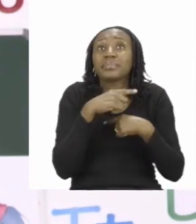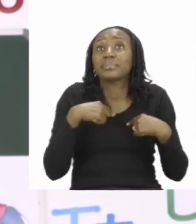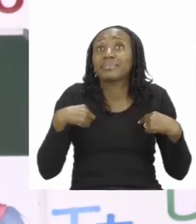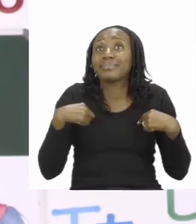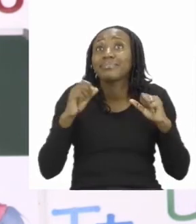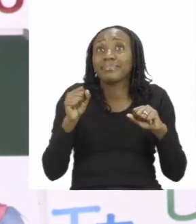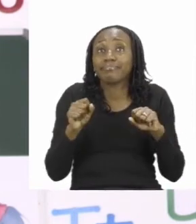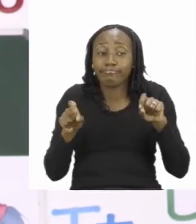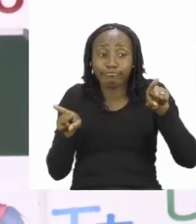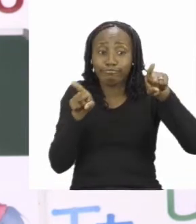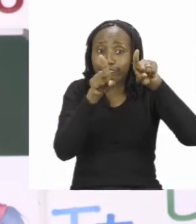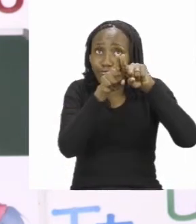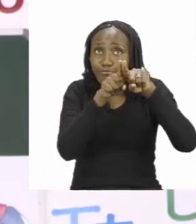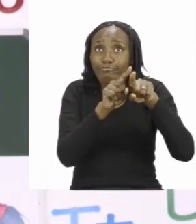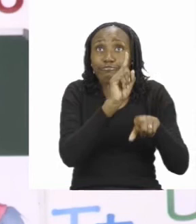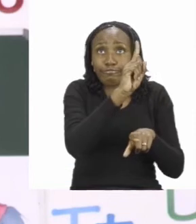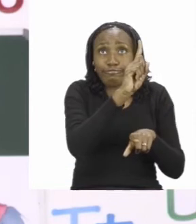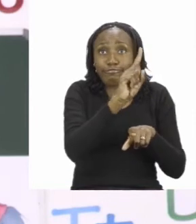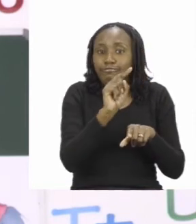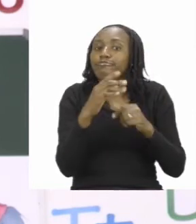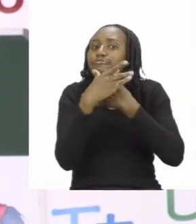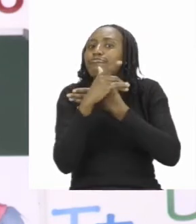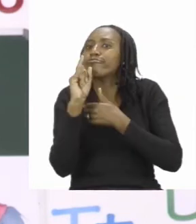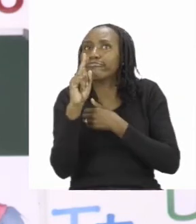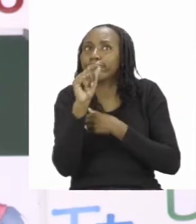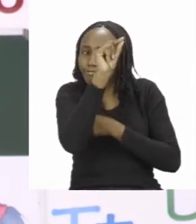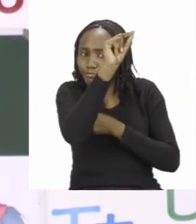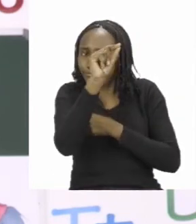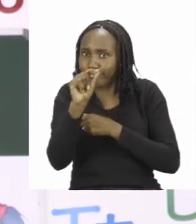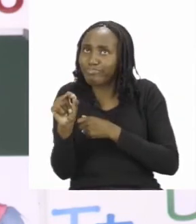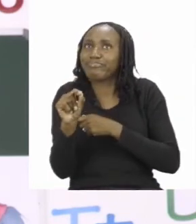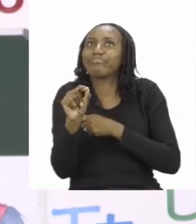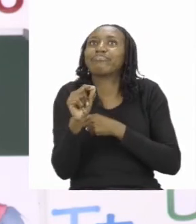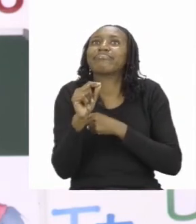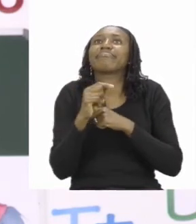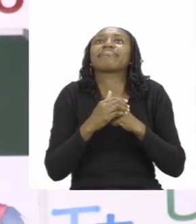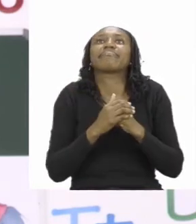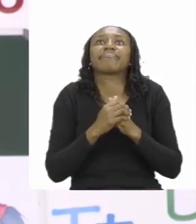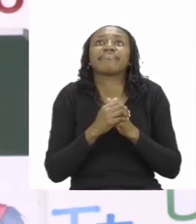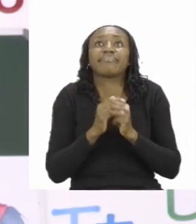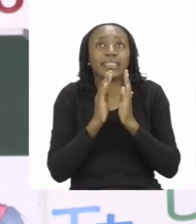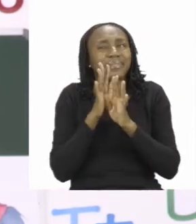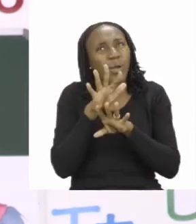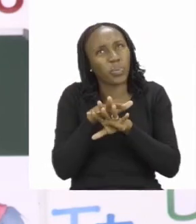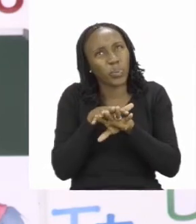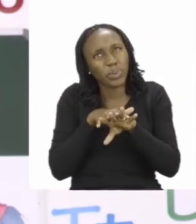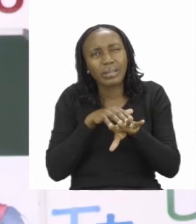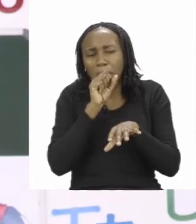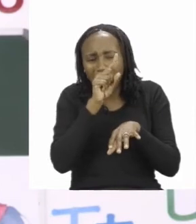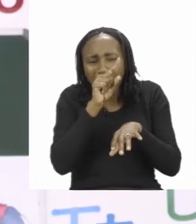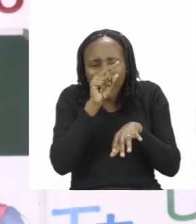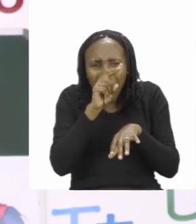our 1 butterfly. Make sure your lines are straight when you're doing this one. Take your time and count all